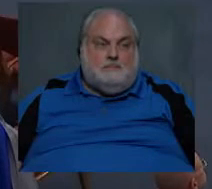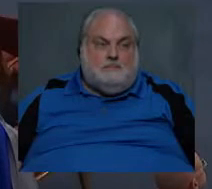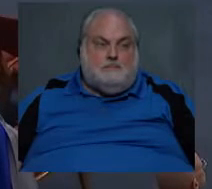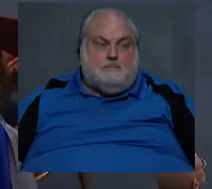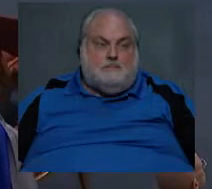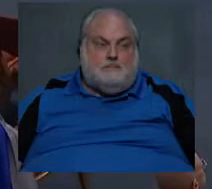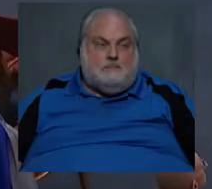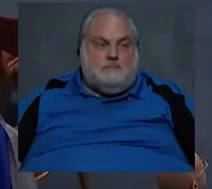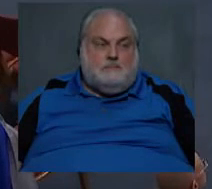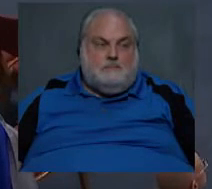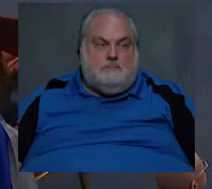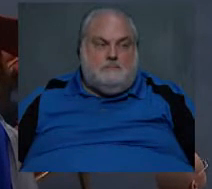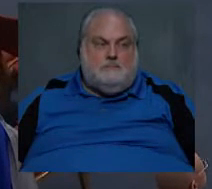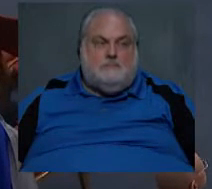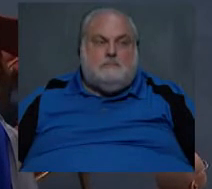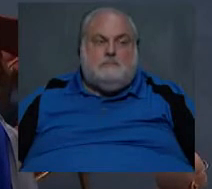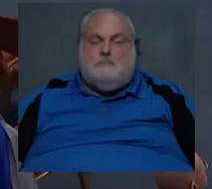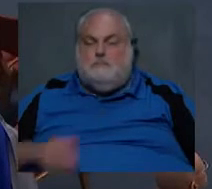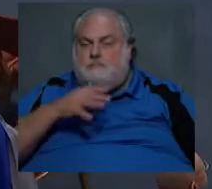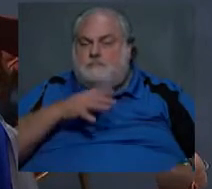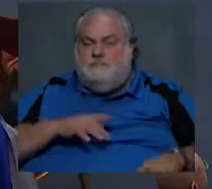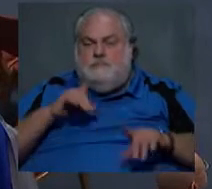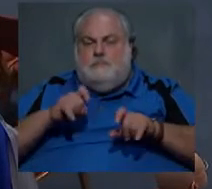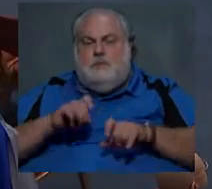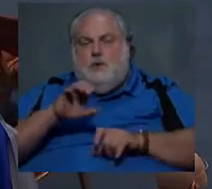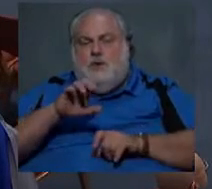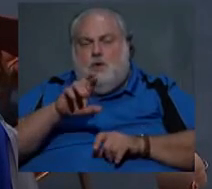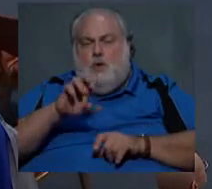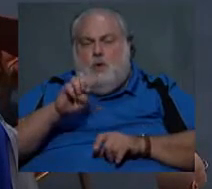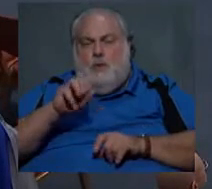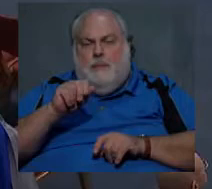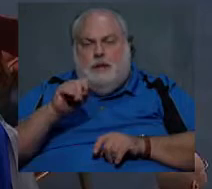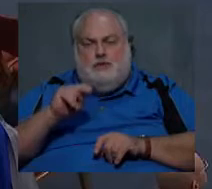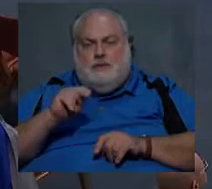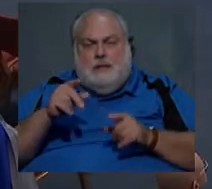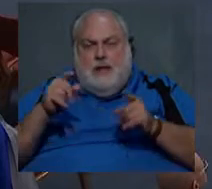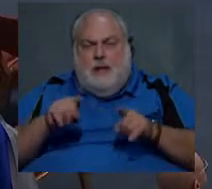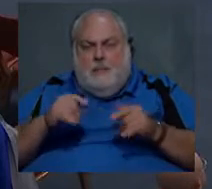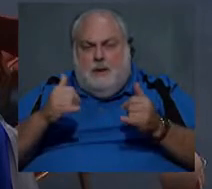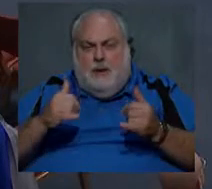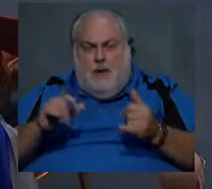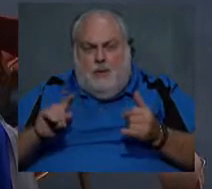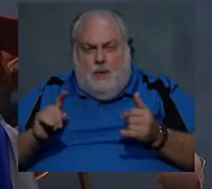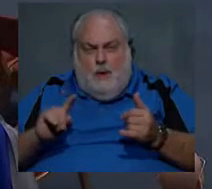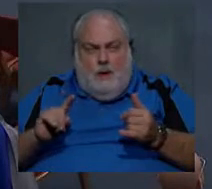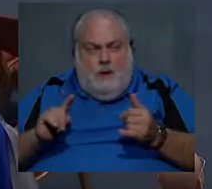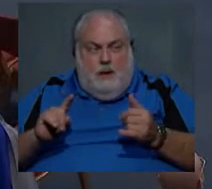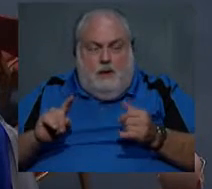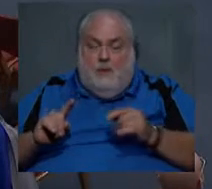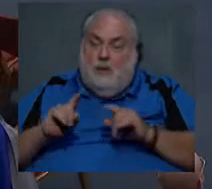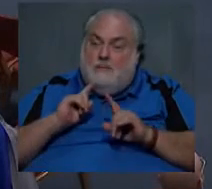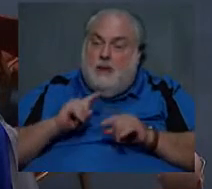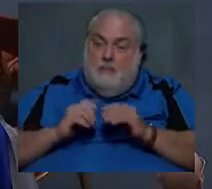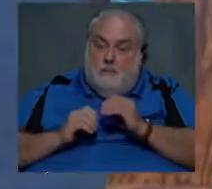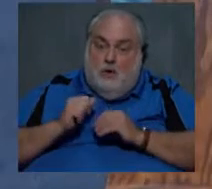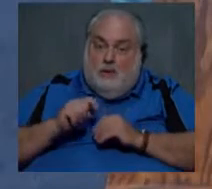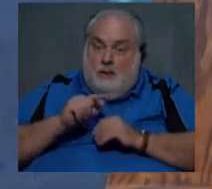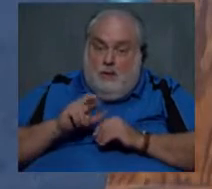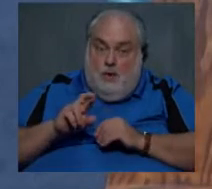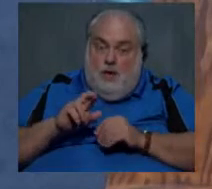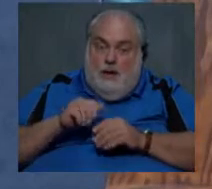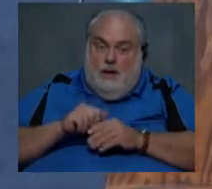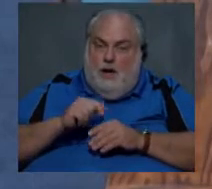Oh, Becky? I'd just like to know where the cremations are being done now. Most of the ones in Little Rock are being done